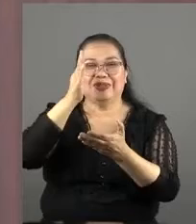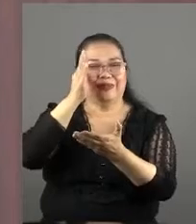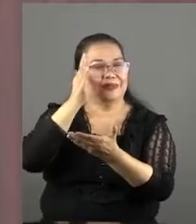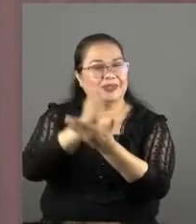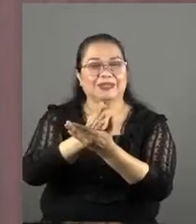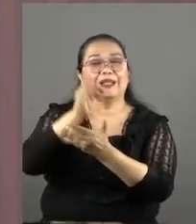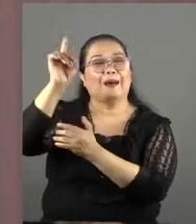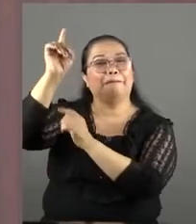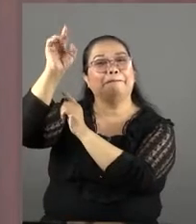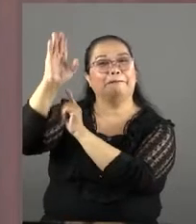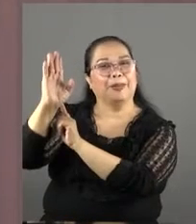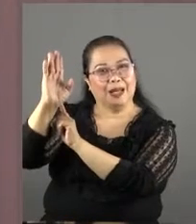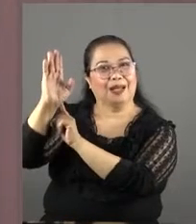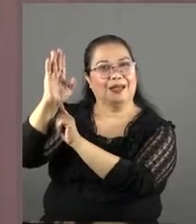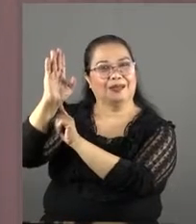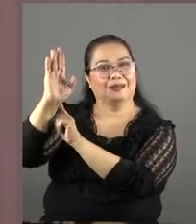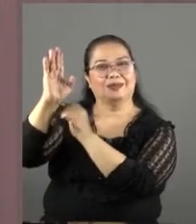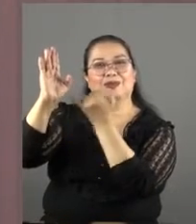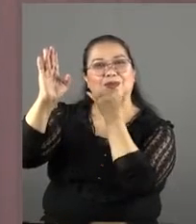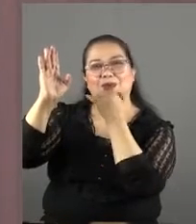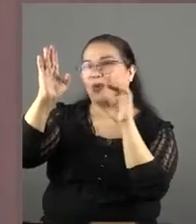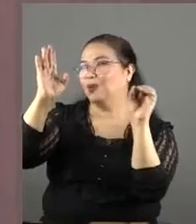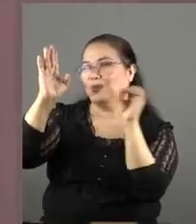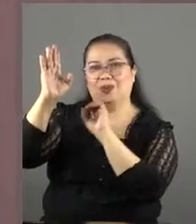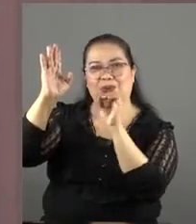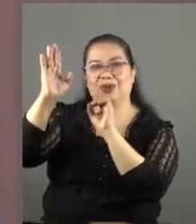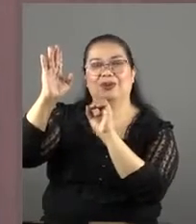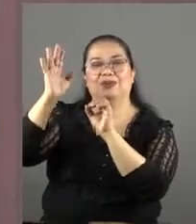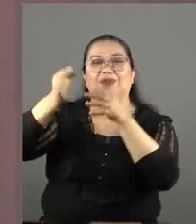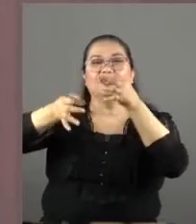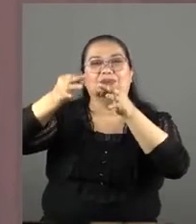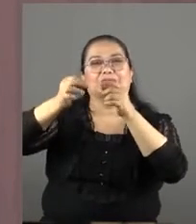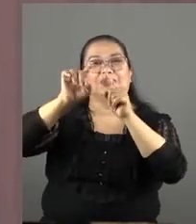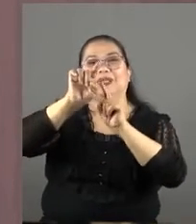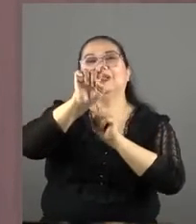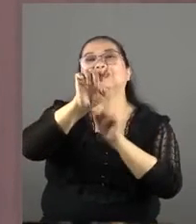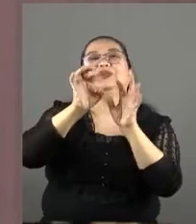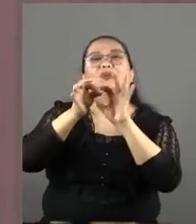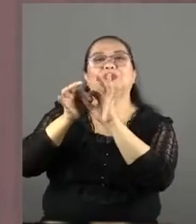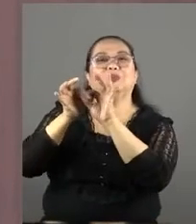God, will always judge in your favor.